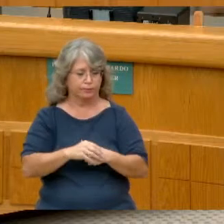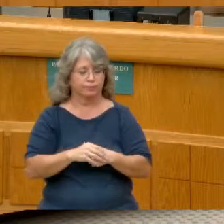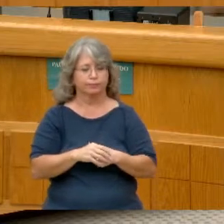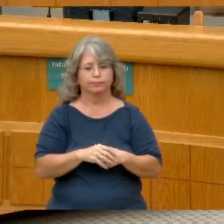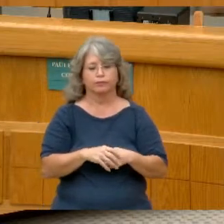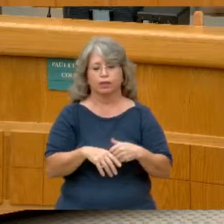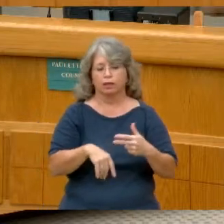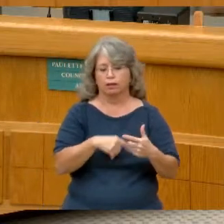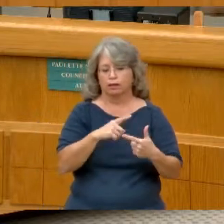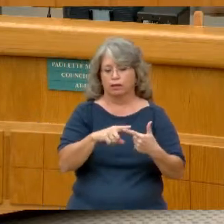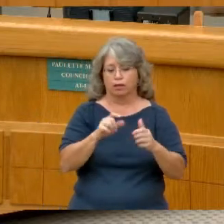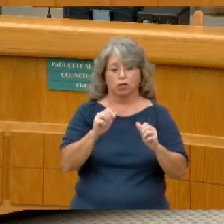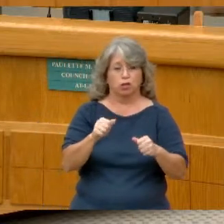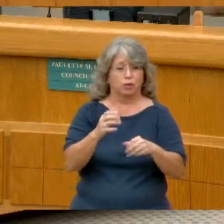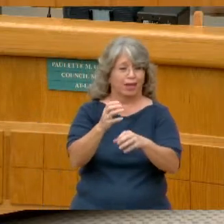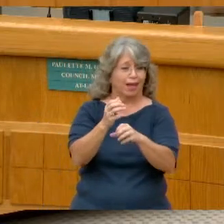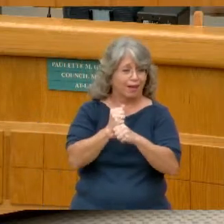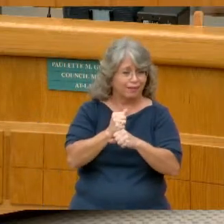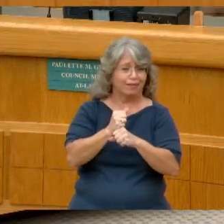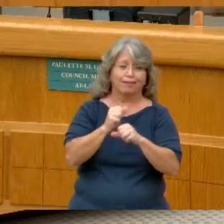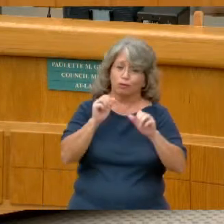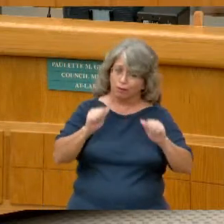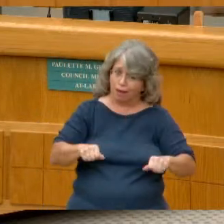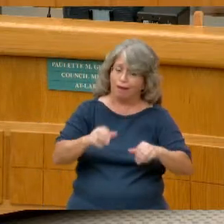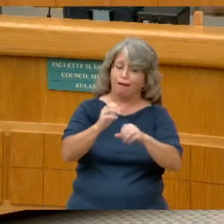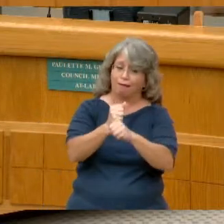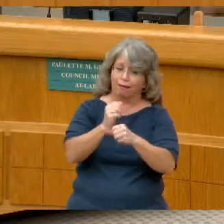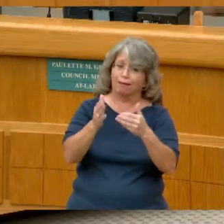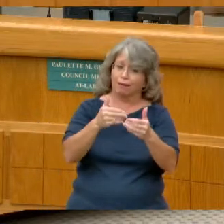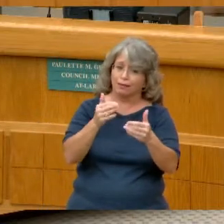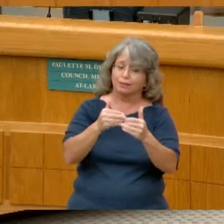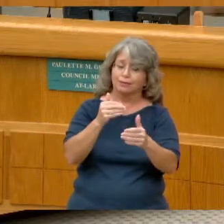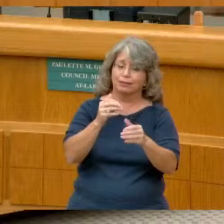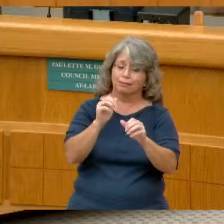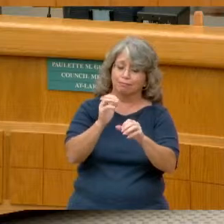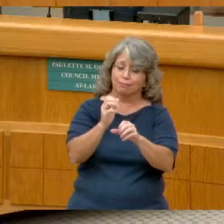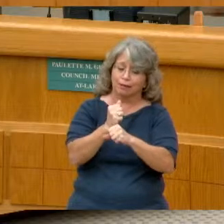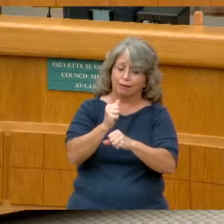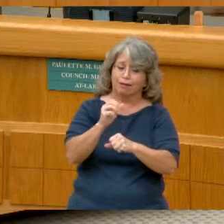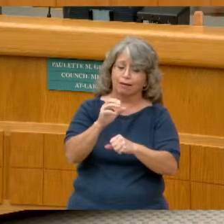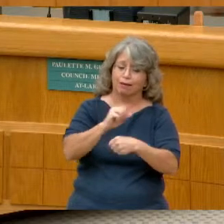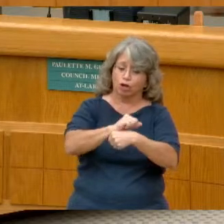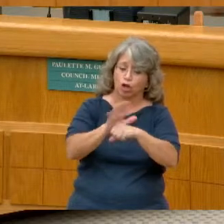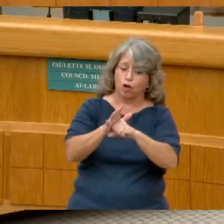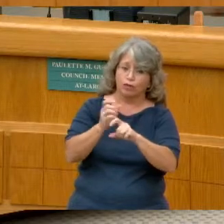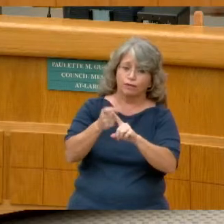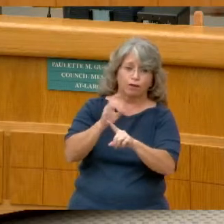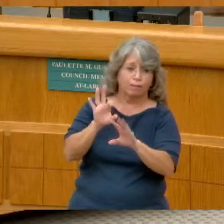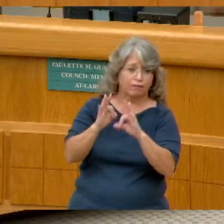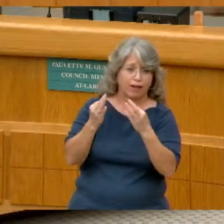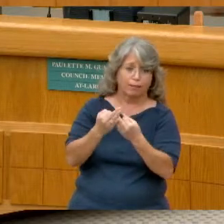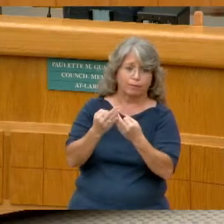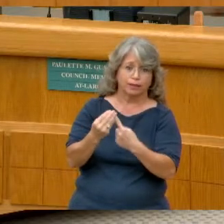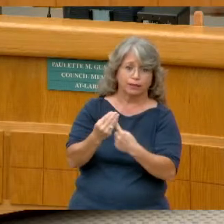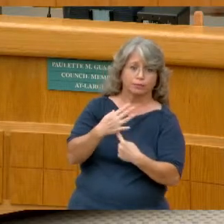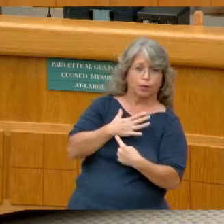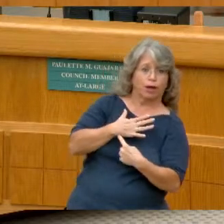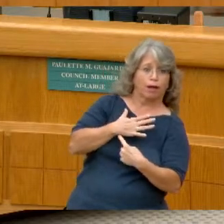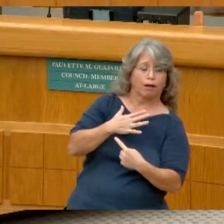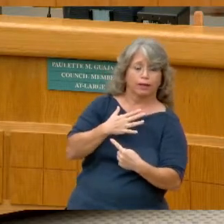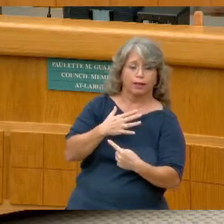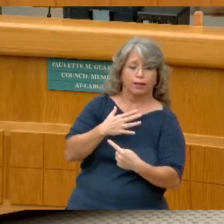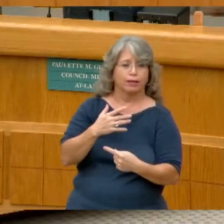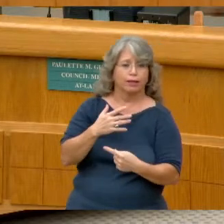can easily get COVID from your family, so there's nobody that you're safe from. This is not a type of thing where, well, I'm with